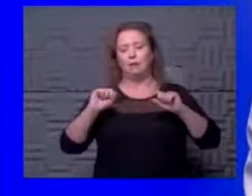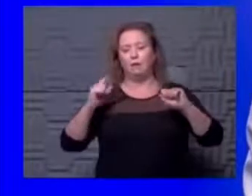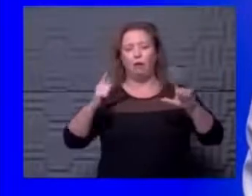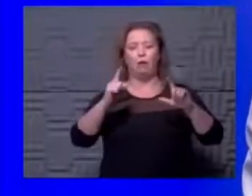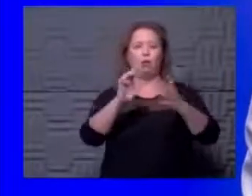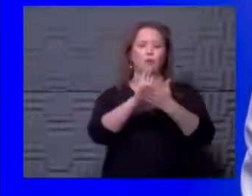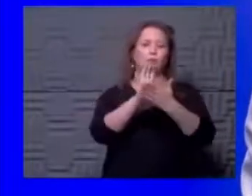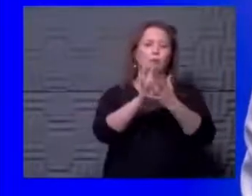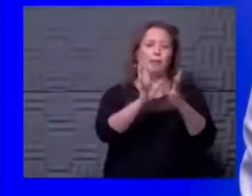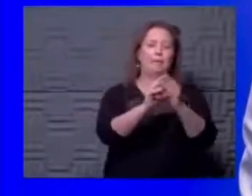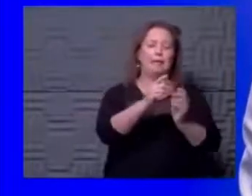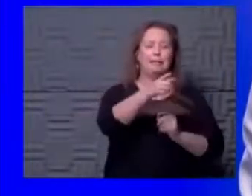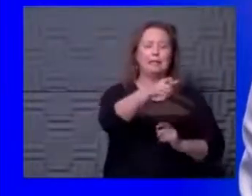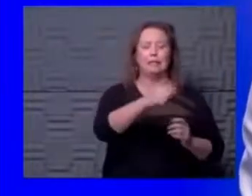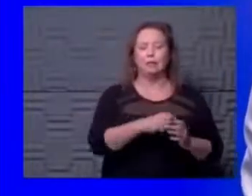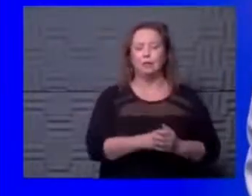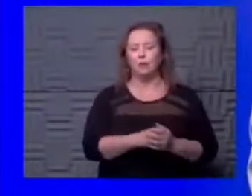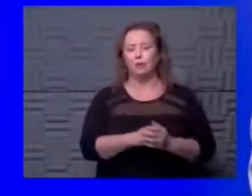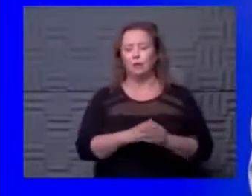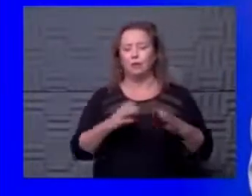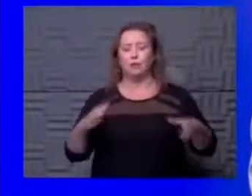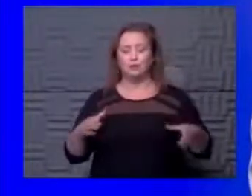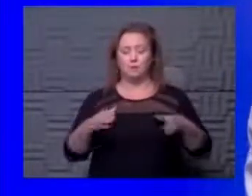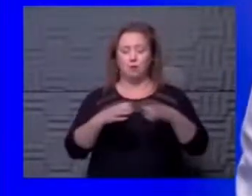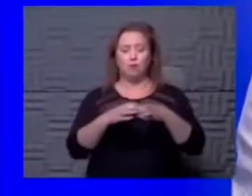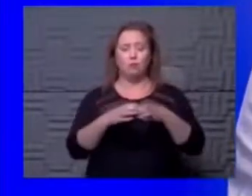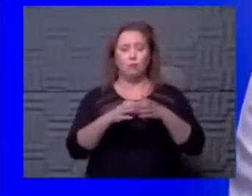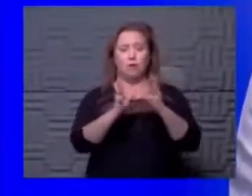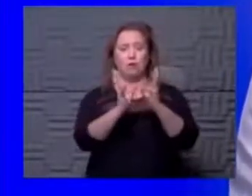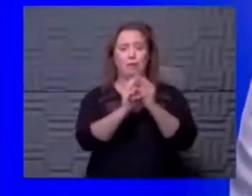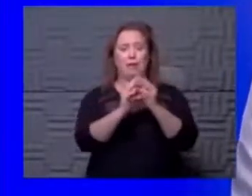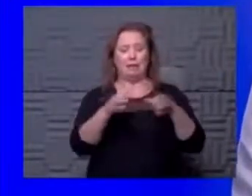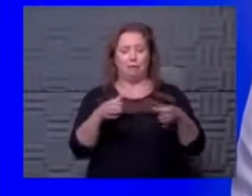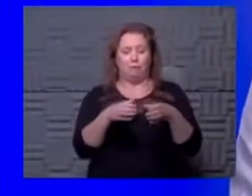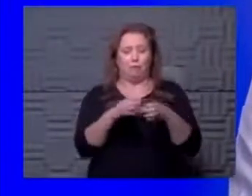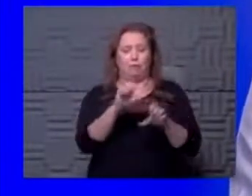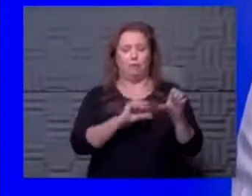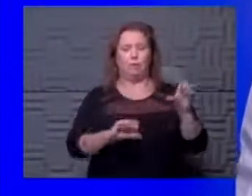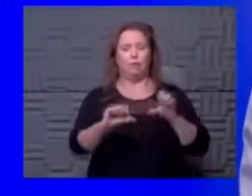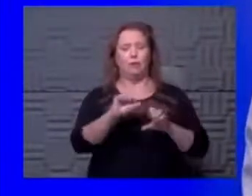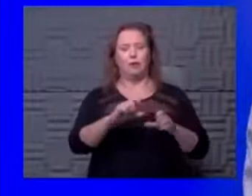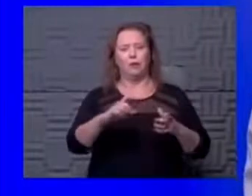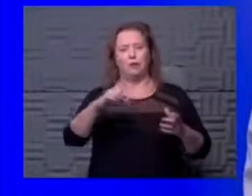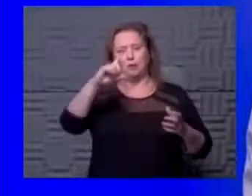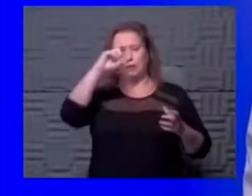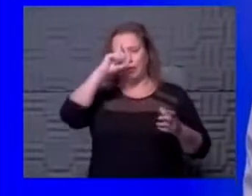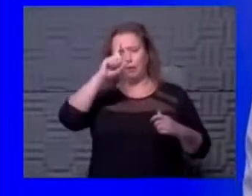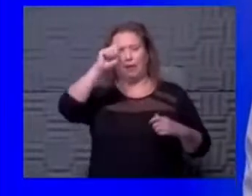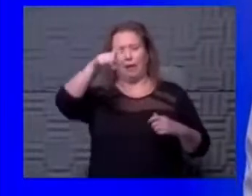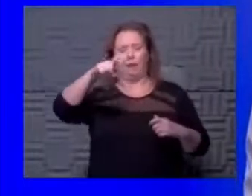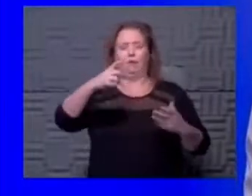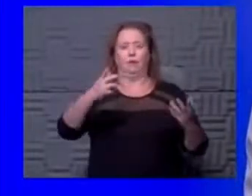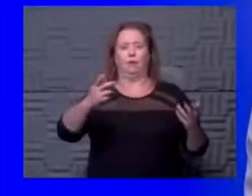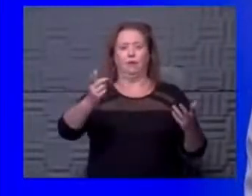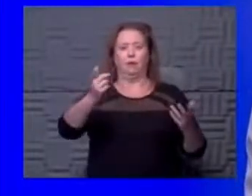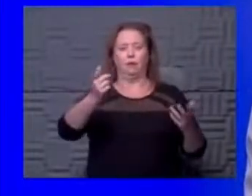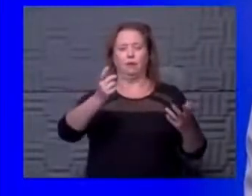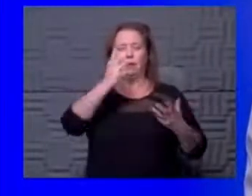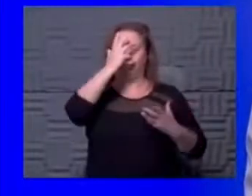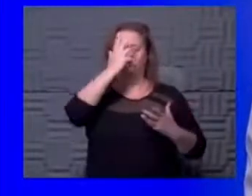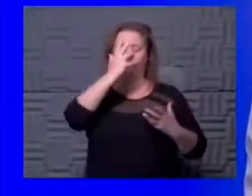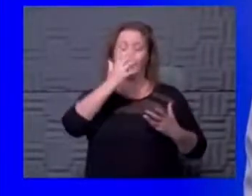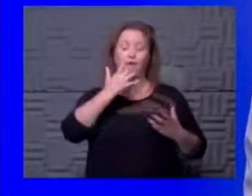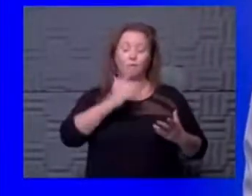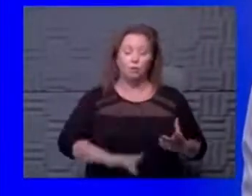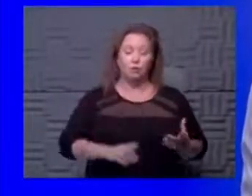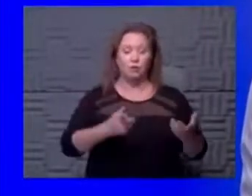school meetings. There are small groups that are meeting that are close together. So I think we really have to get down, unfortunately,